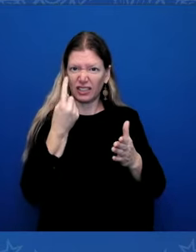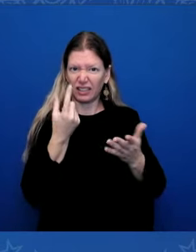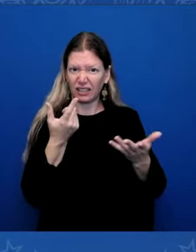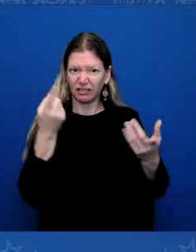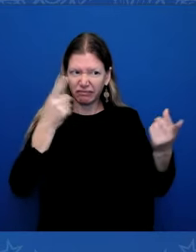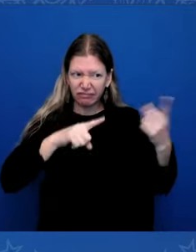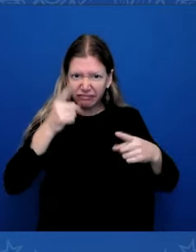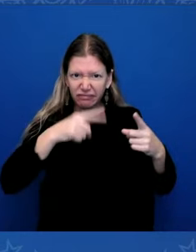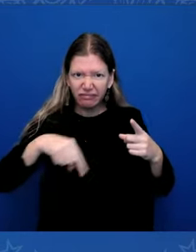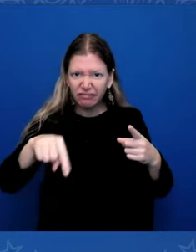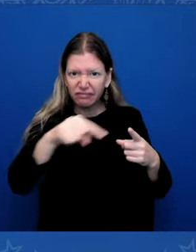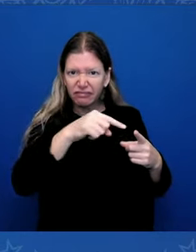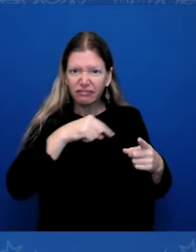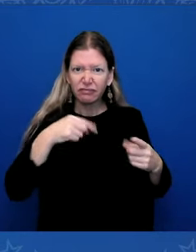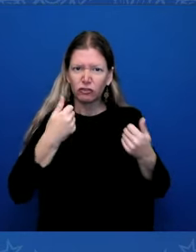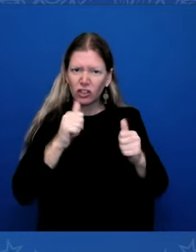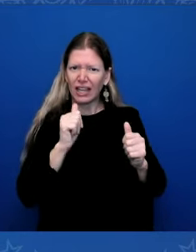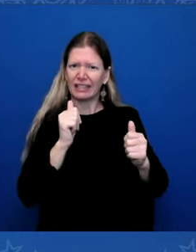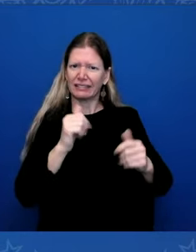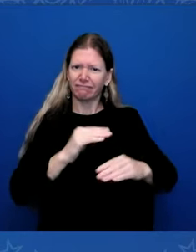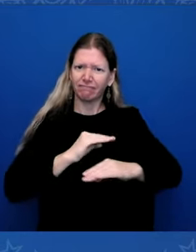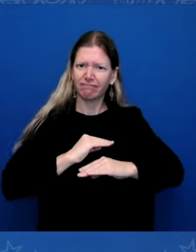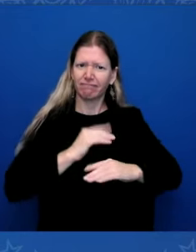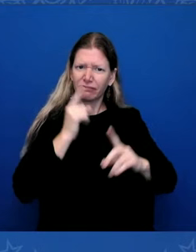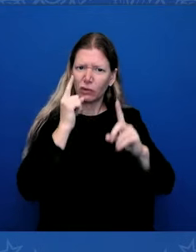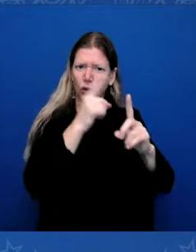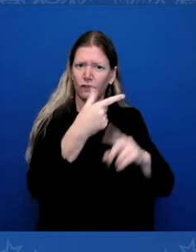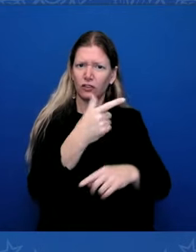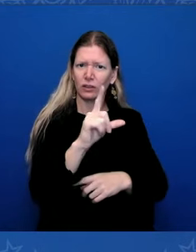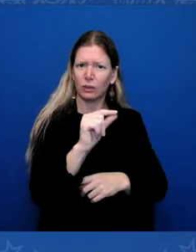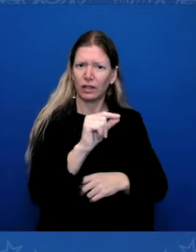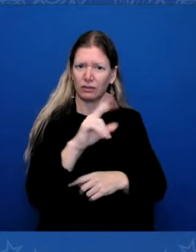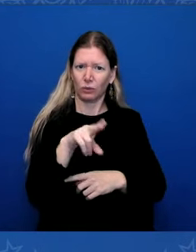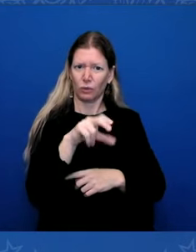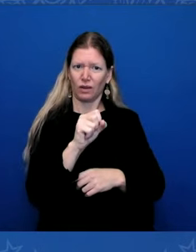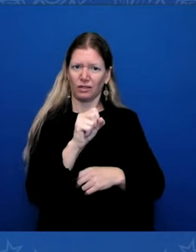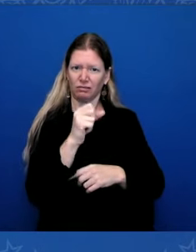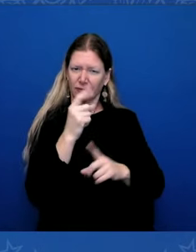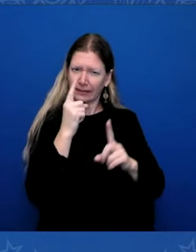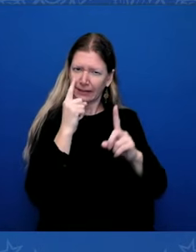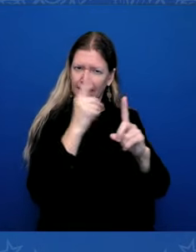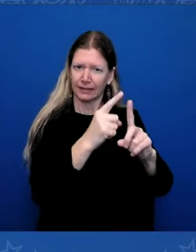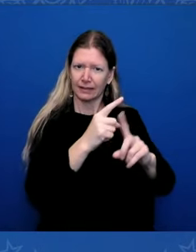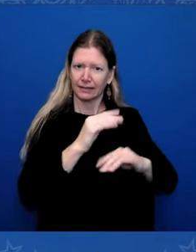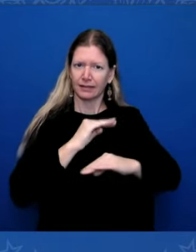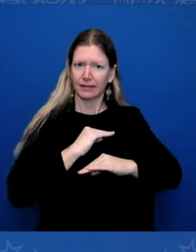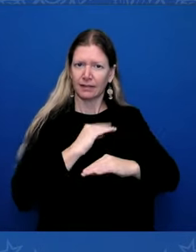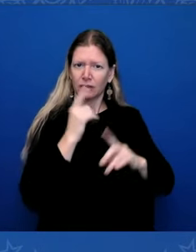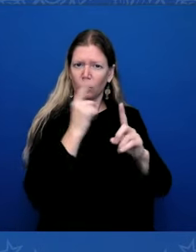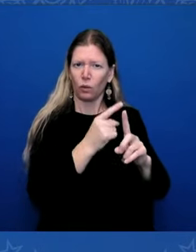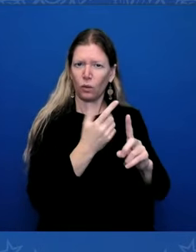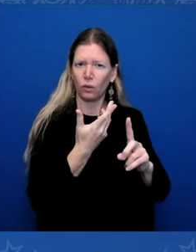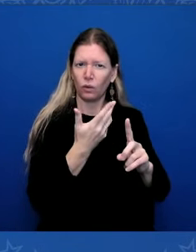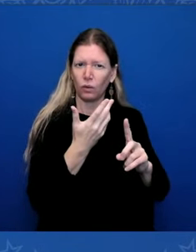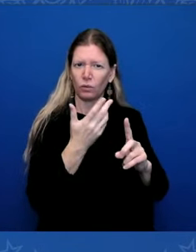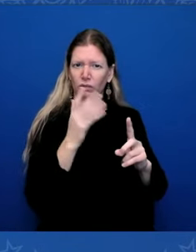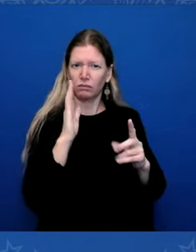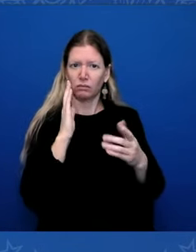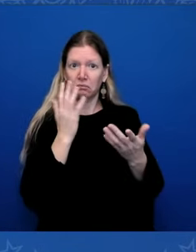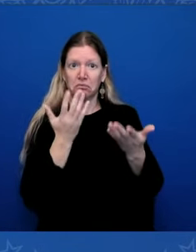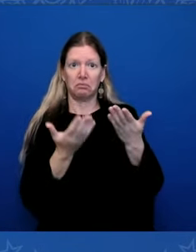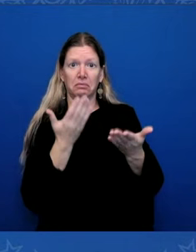goals. A lot of other countries are as well. But we want to give those countries that don't have the economic wherewithal